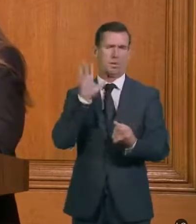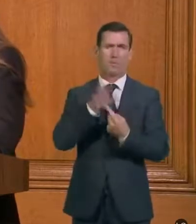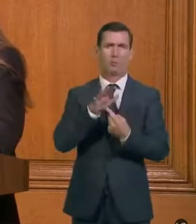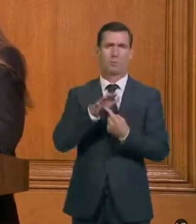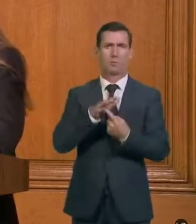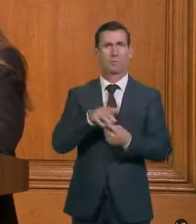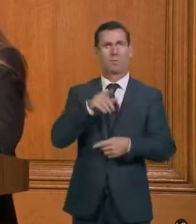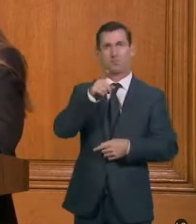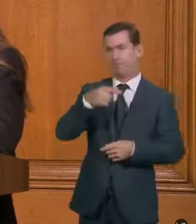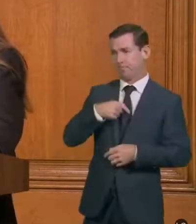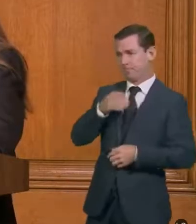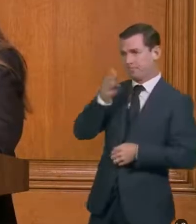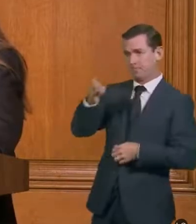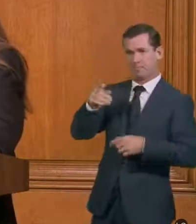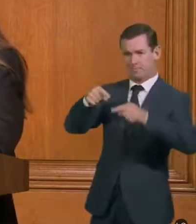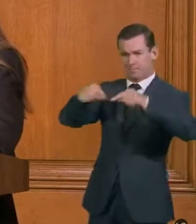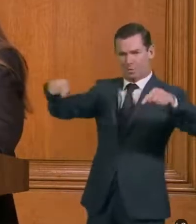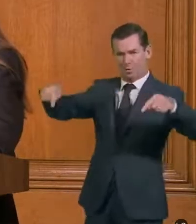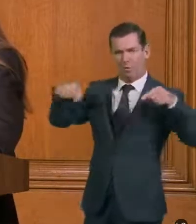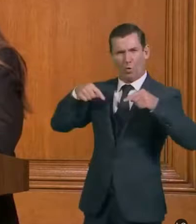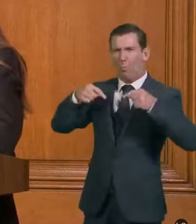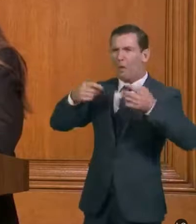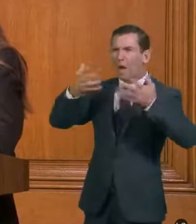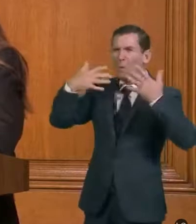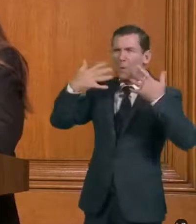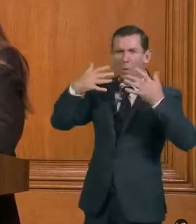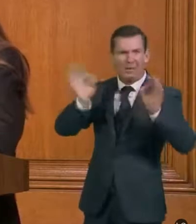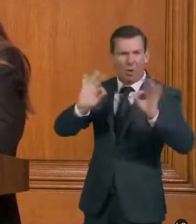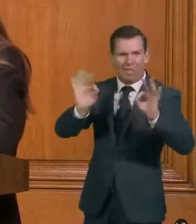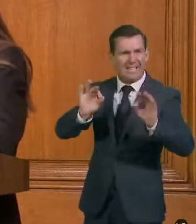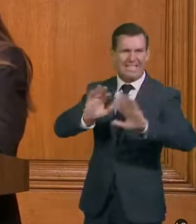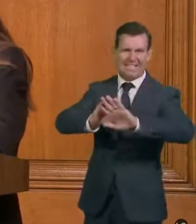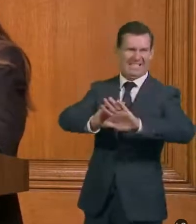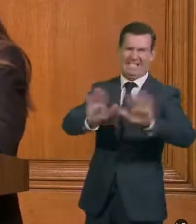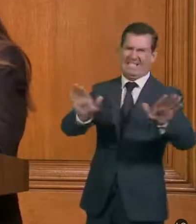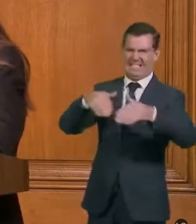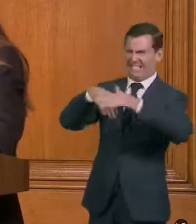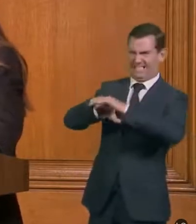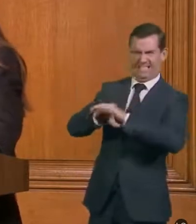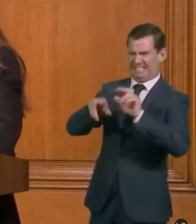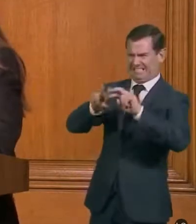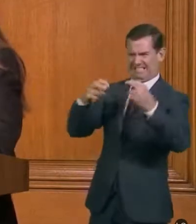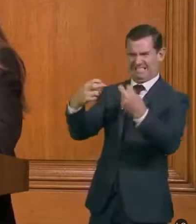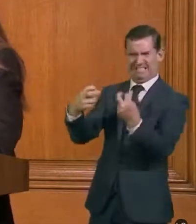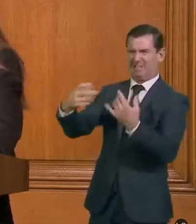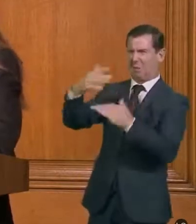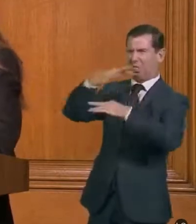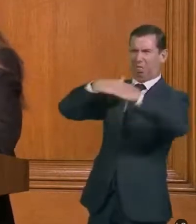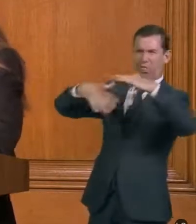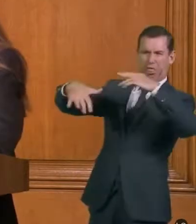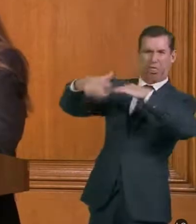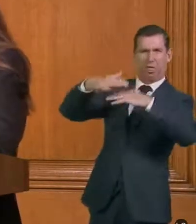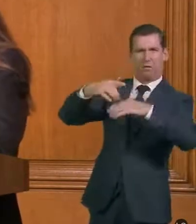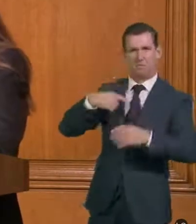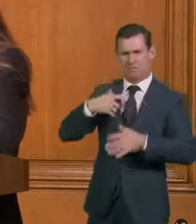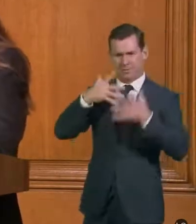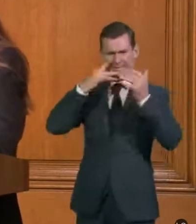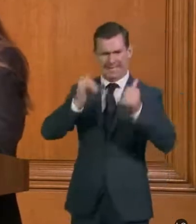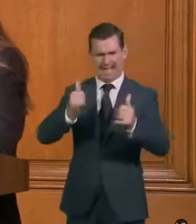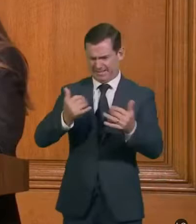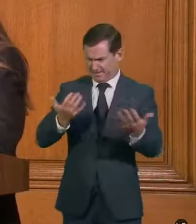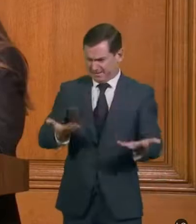then, of course, there's testing. We are already ramping up and increasing the testing. We're at 300,000 tests a day today, aiming to